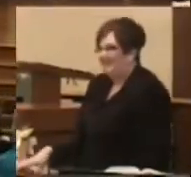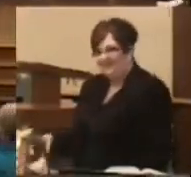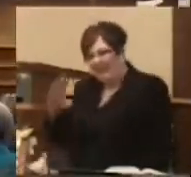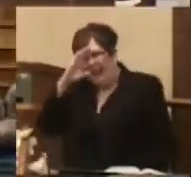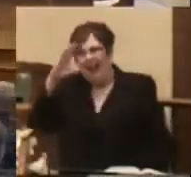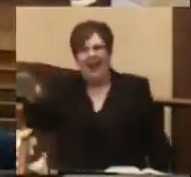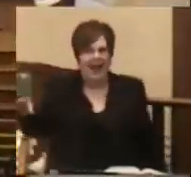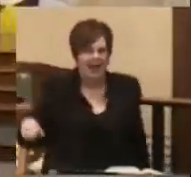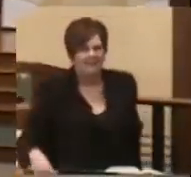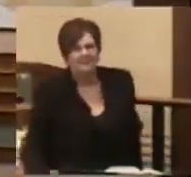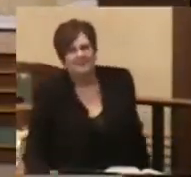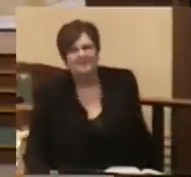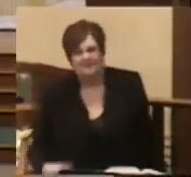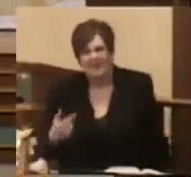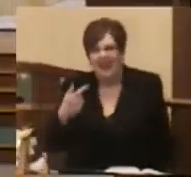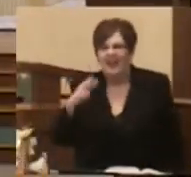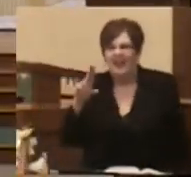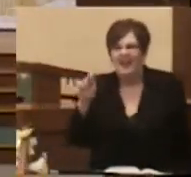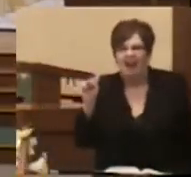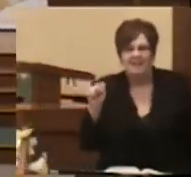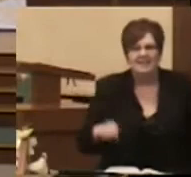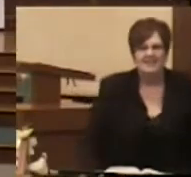Hi, I'm Gus.